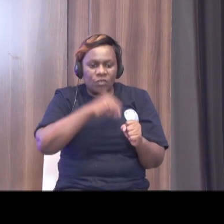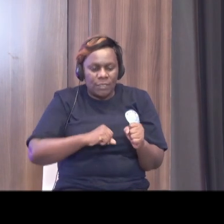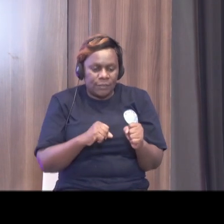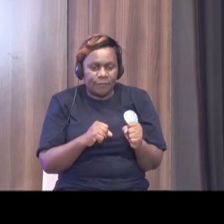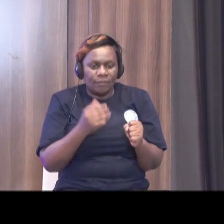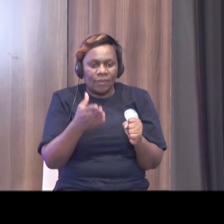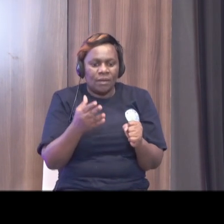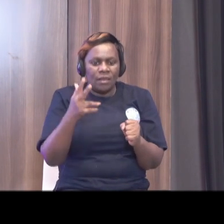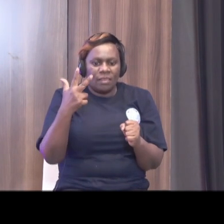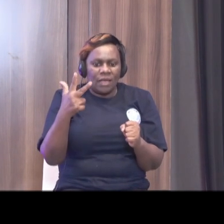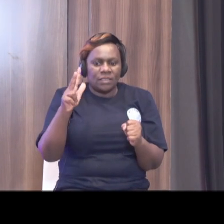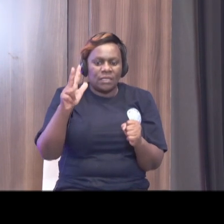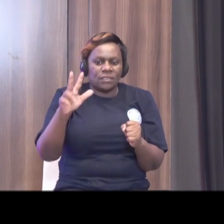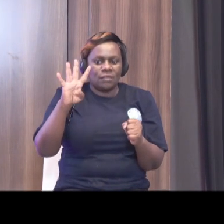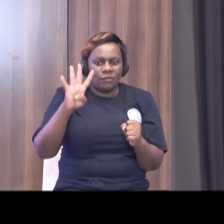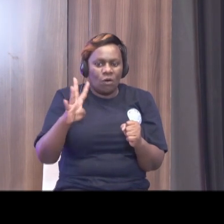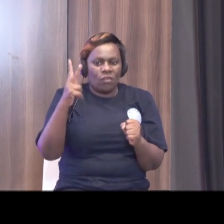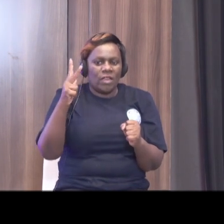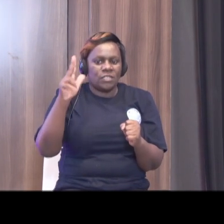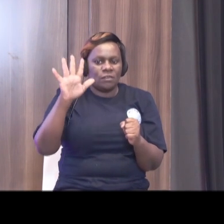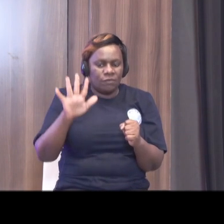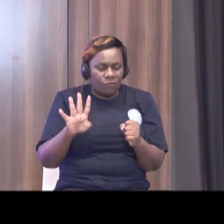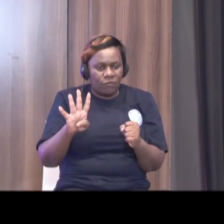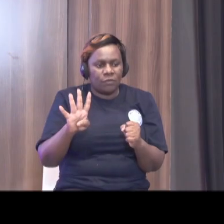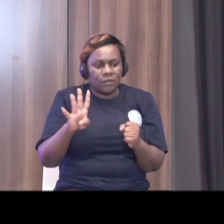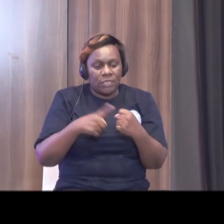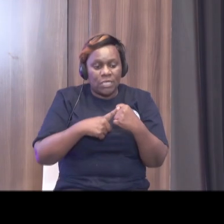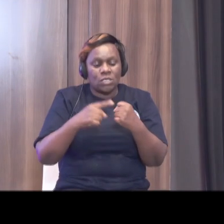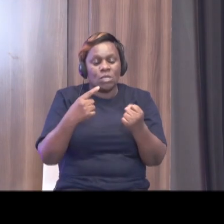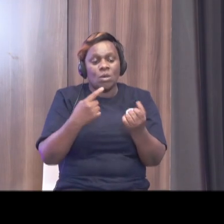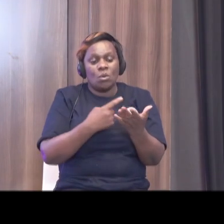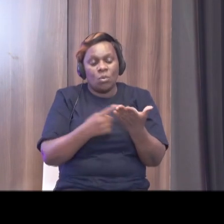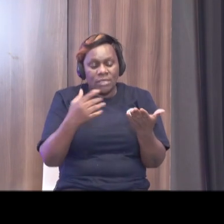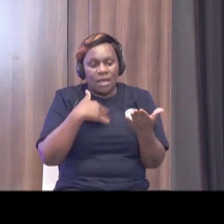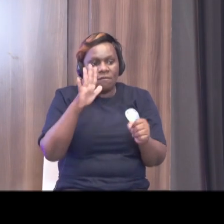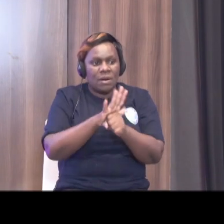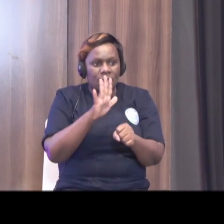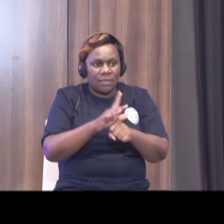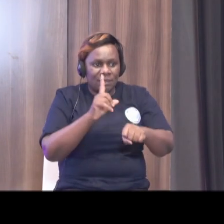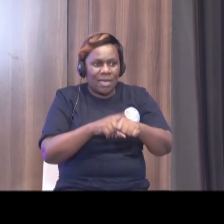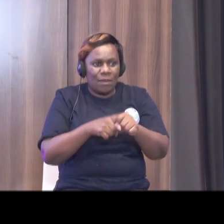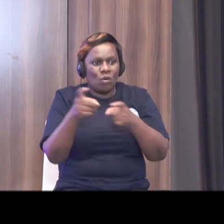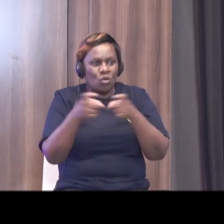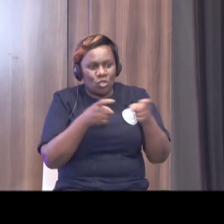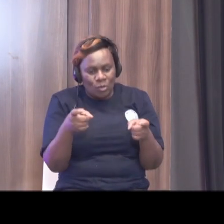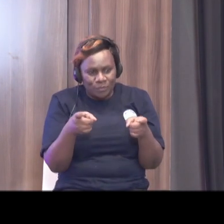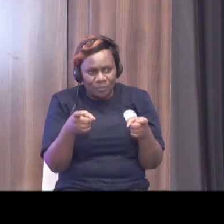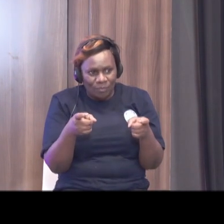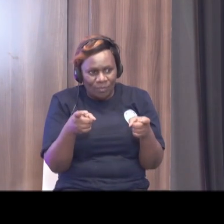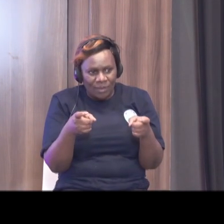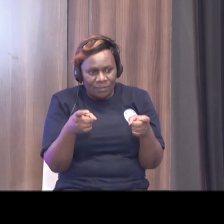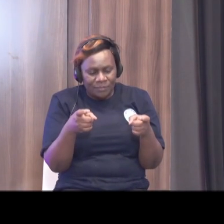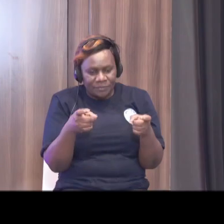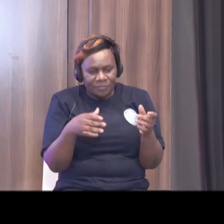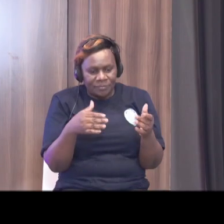the 34 to 36 week preterm group, but we had a lot harder time getting controls in the less than